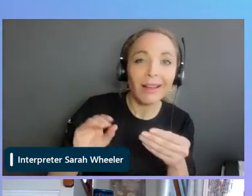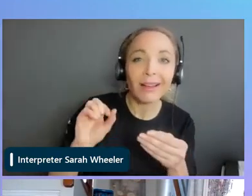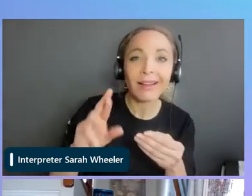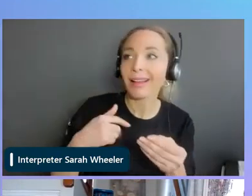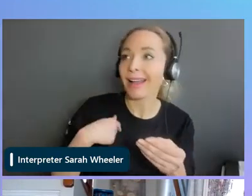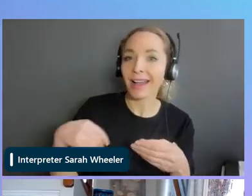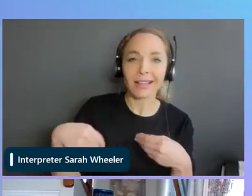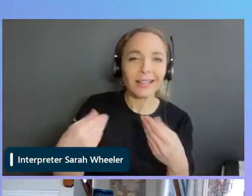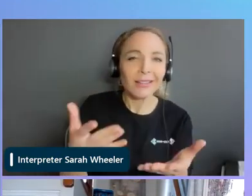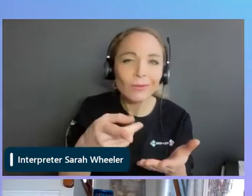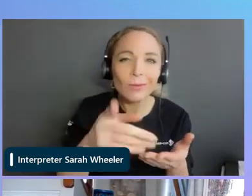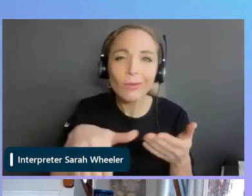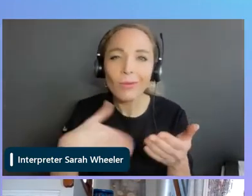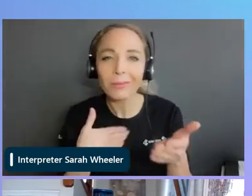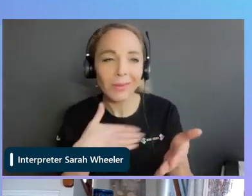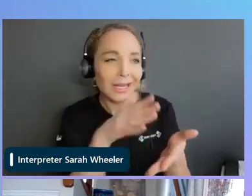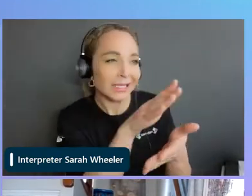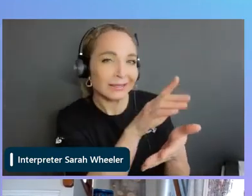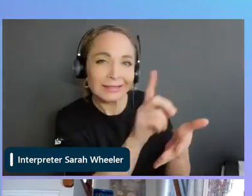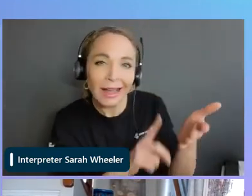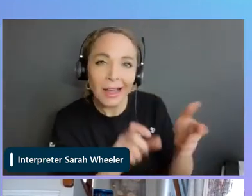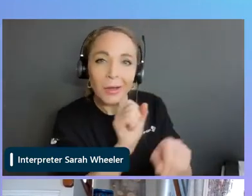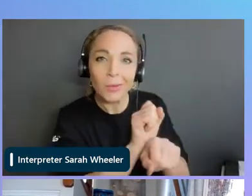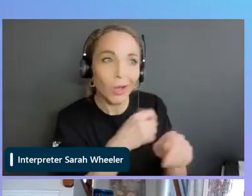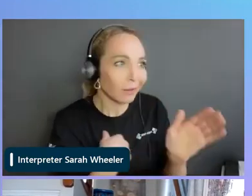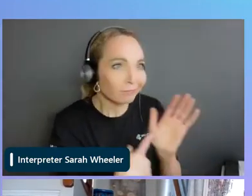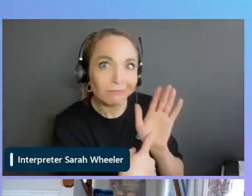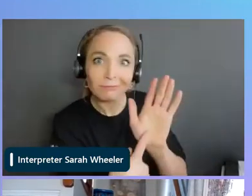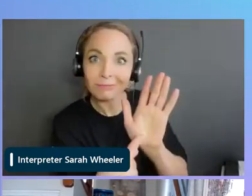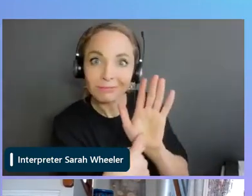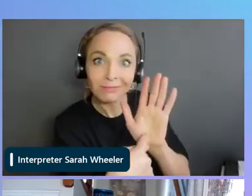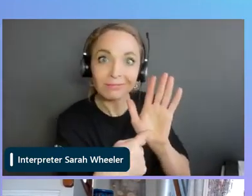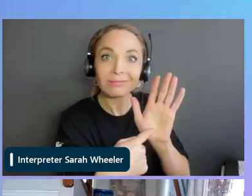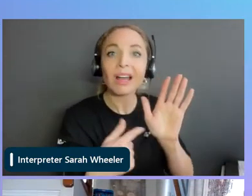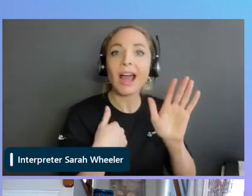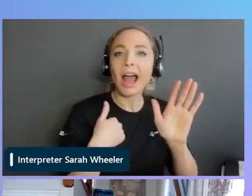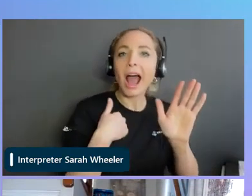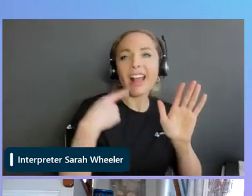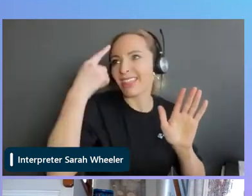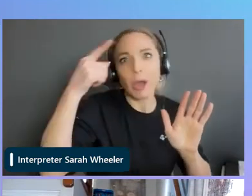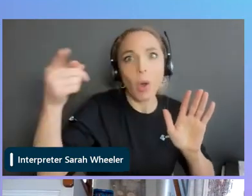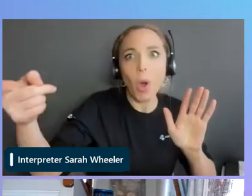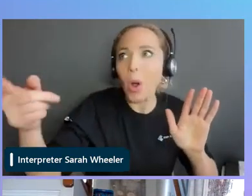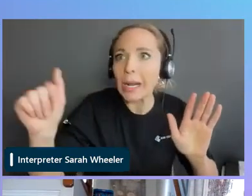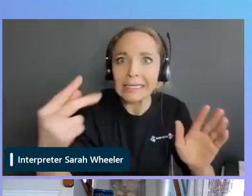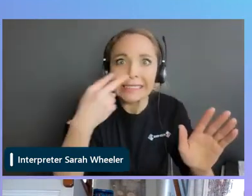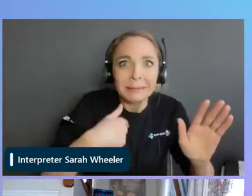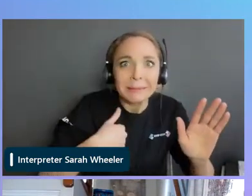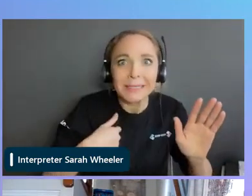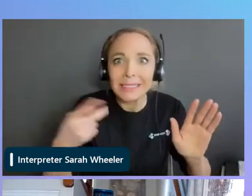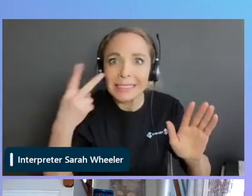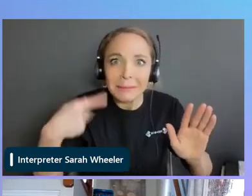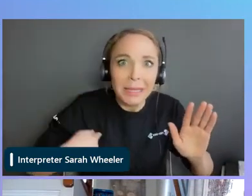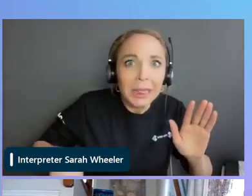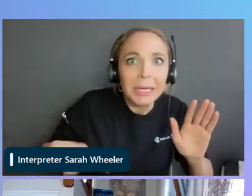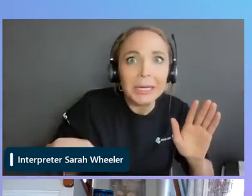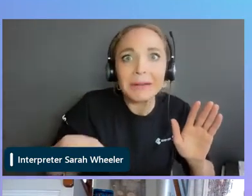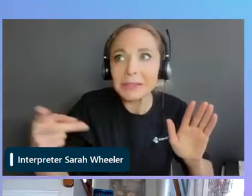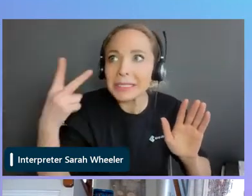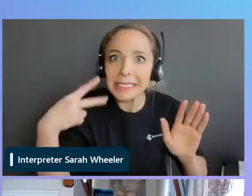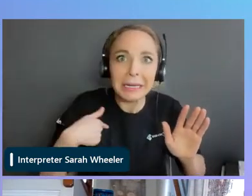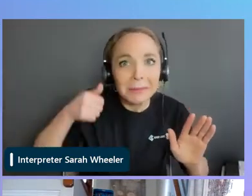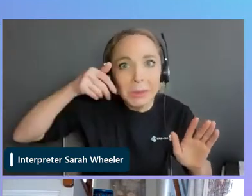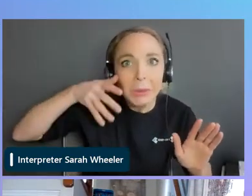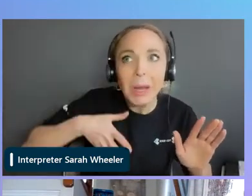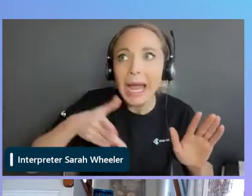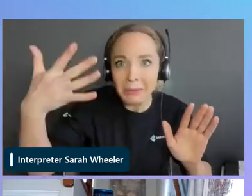my design work, I'm going to go in there thinking, oh, they can see how nervous I am. They can see my sweat, whatever. As it